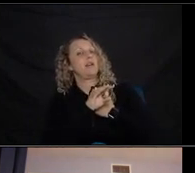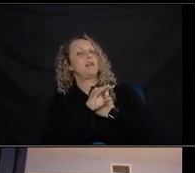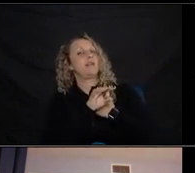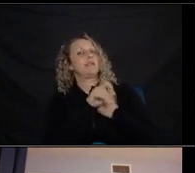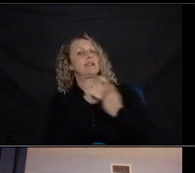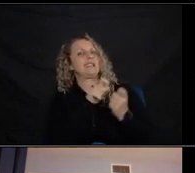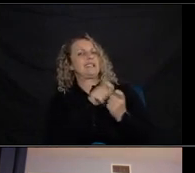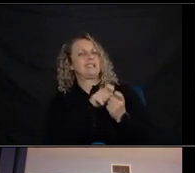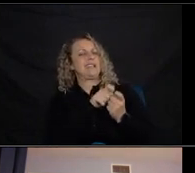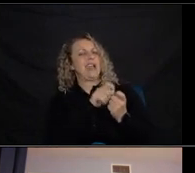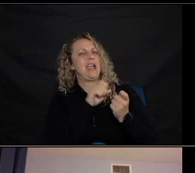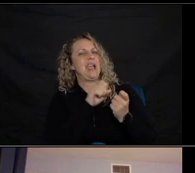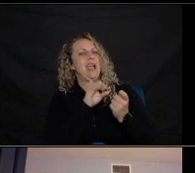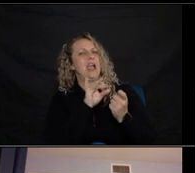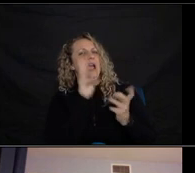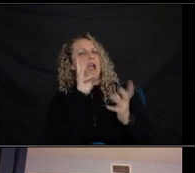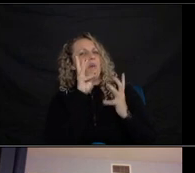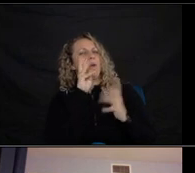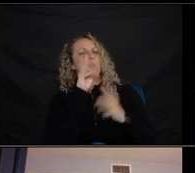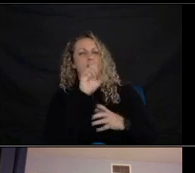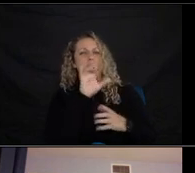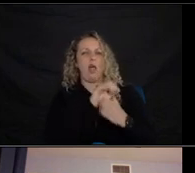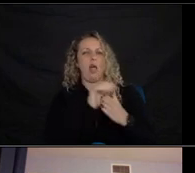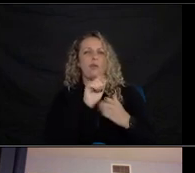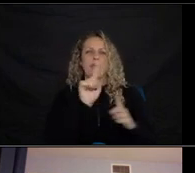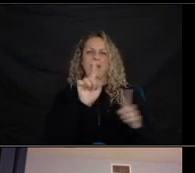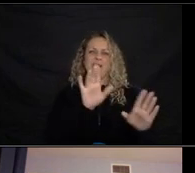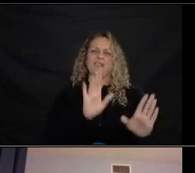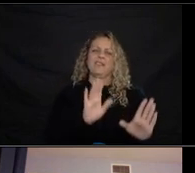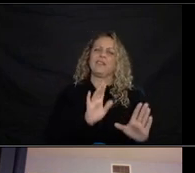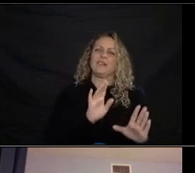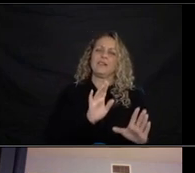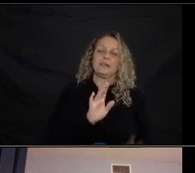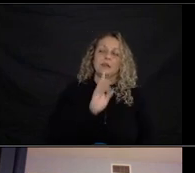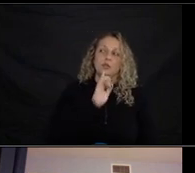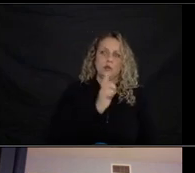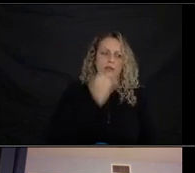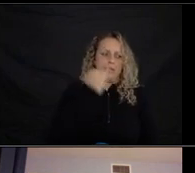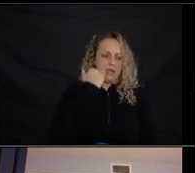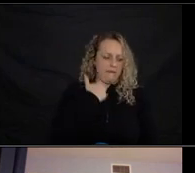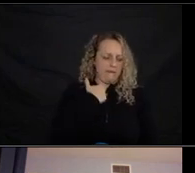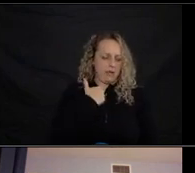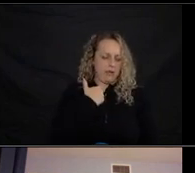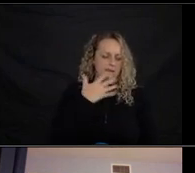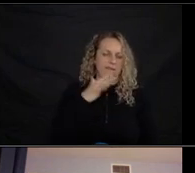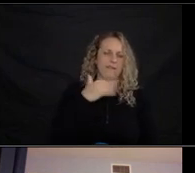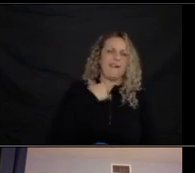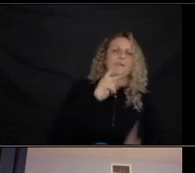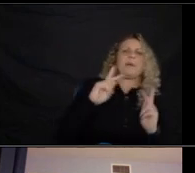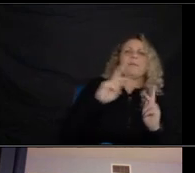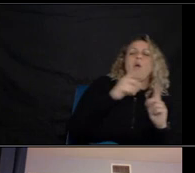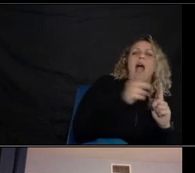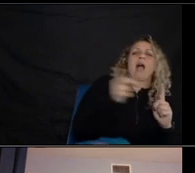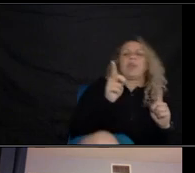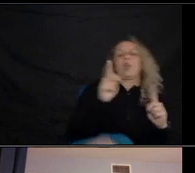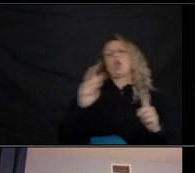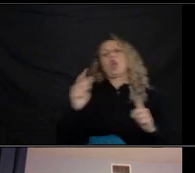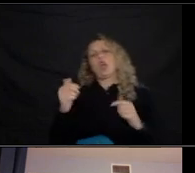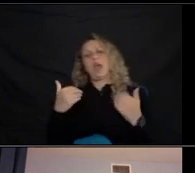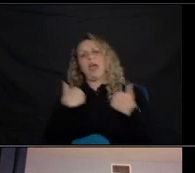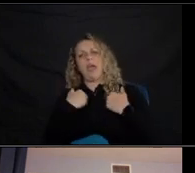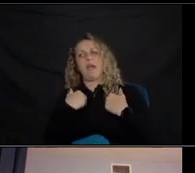designating and coming up with $100, but certainly if you have people out there that